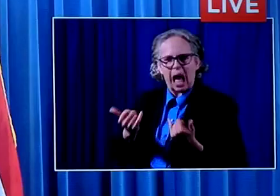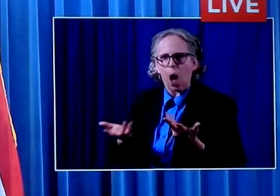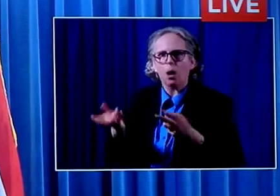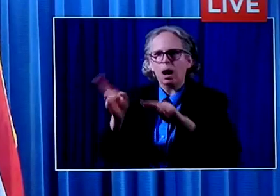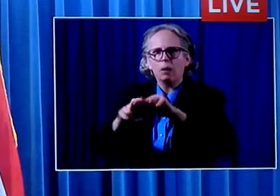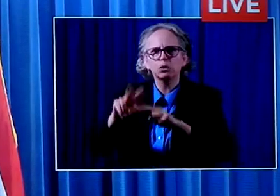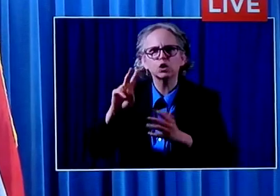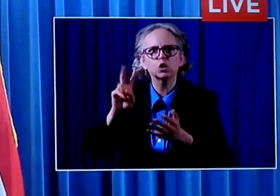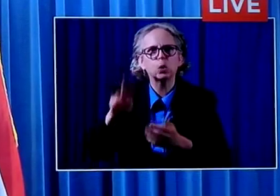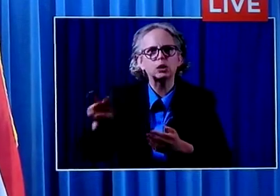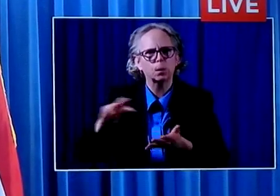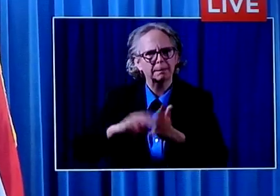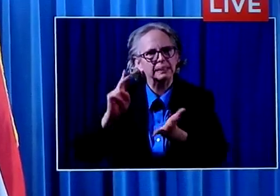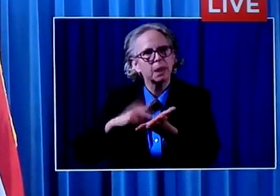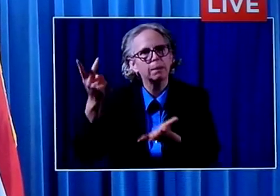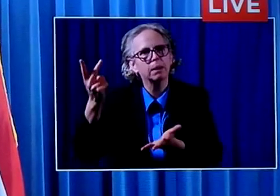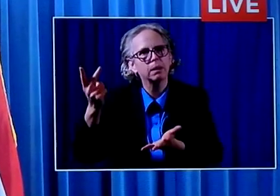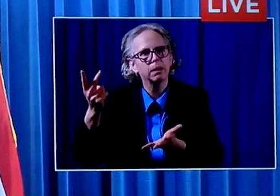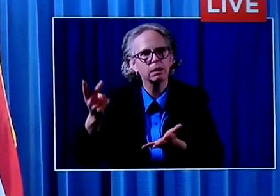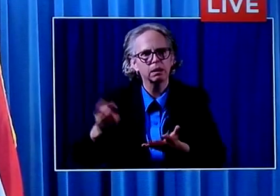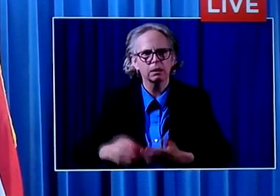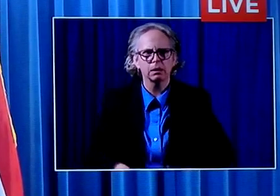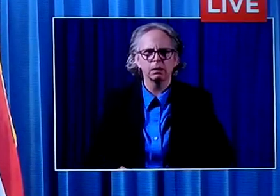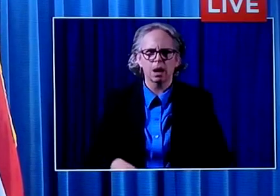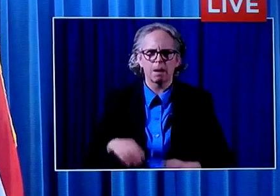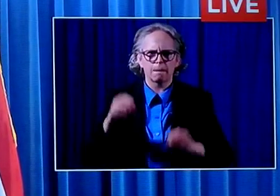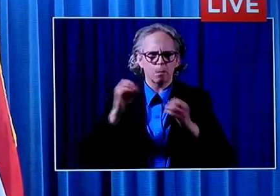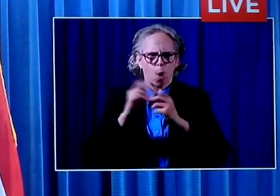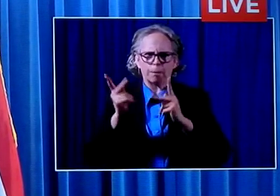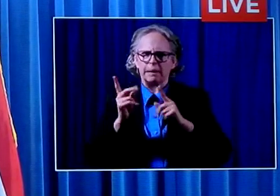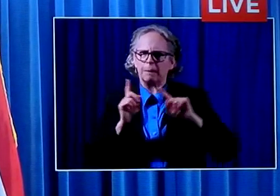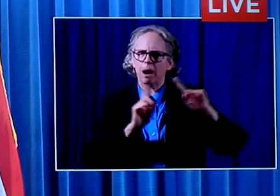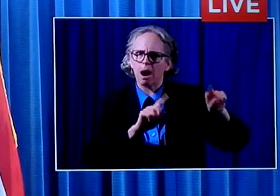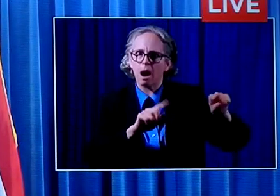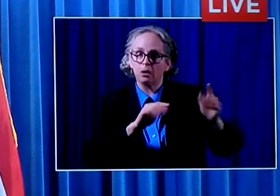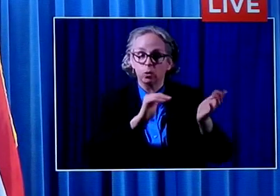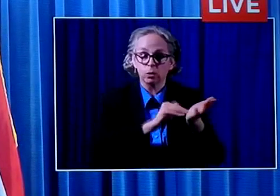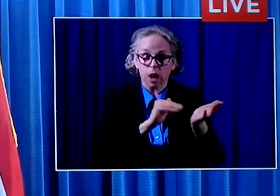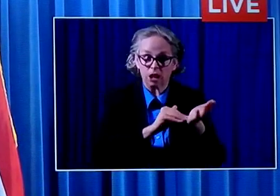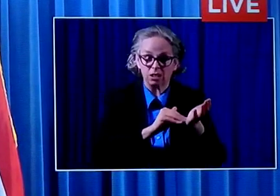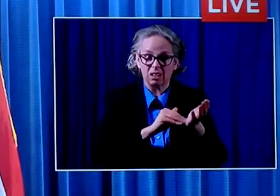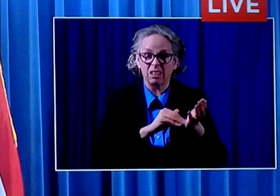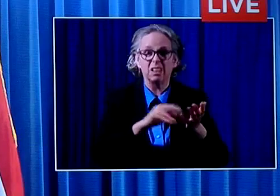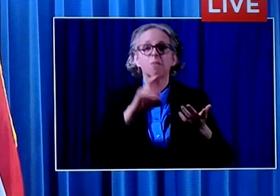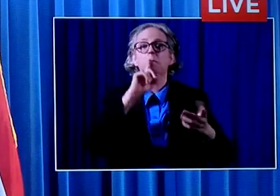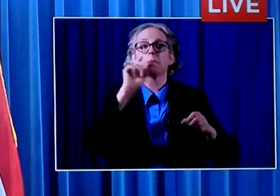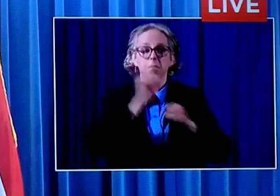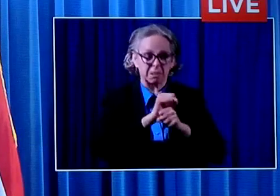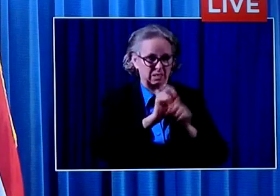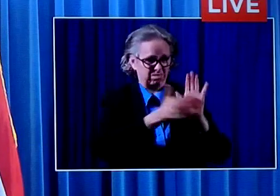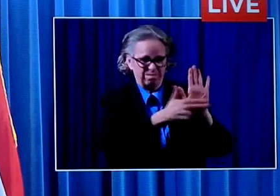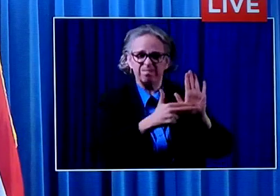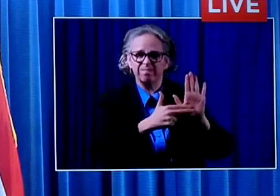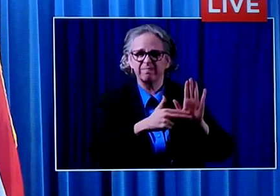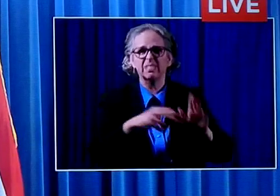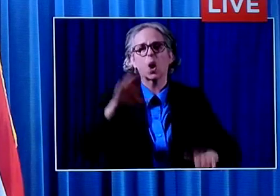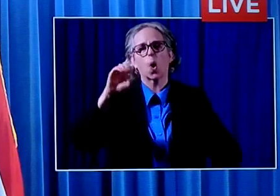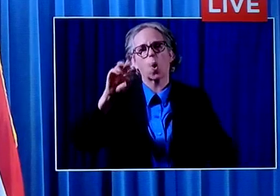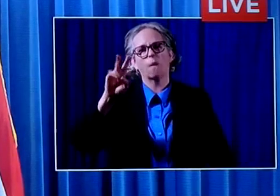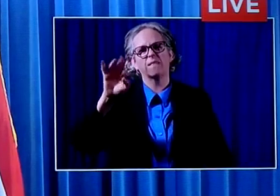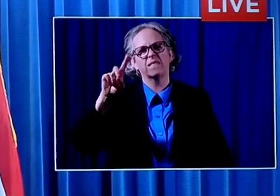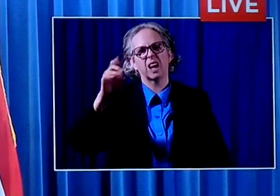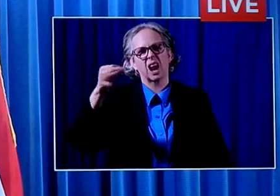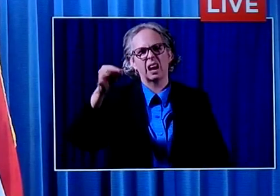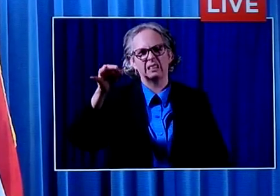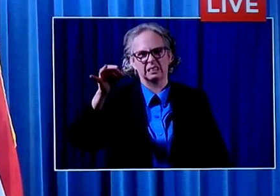visiting their doctors and being diagnosed with COVID-19 between June 16th and July 2. Average outpatient